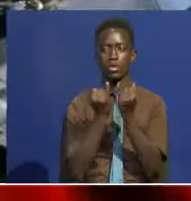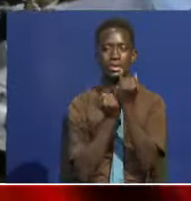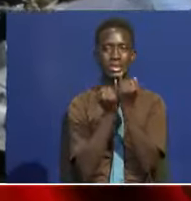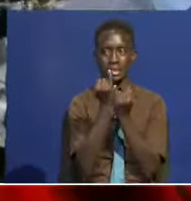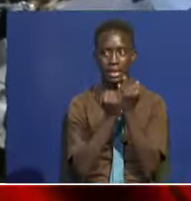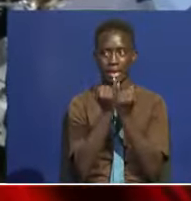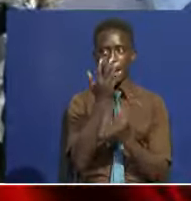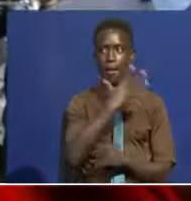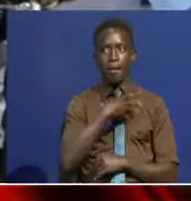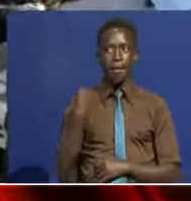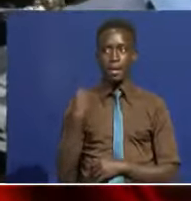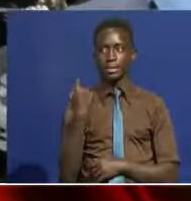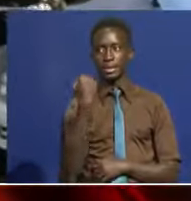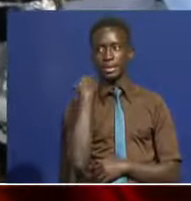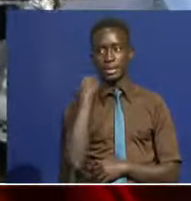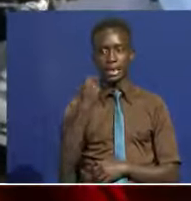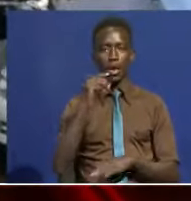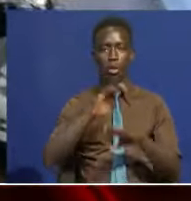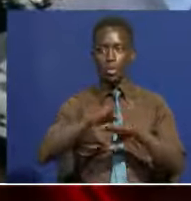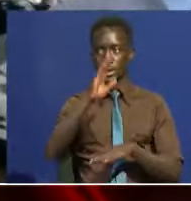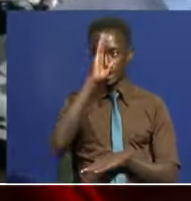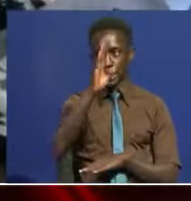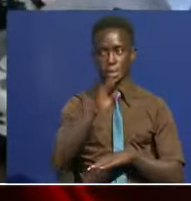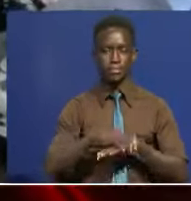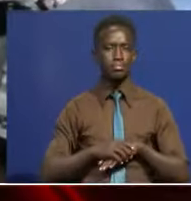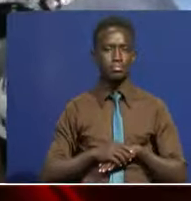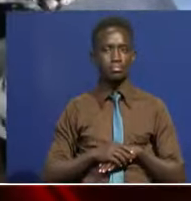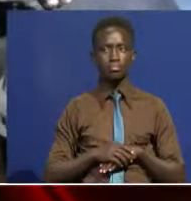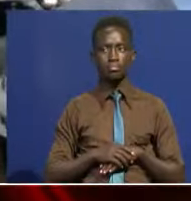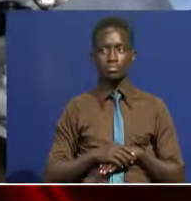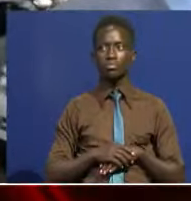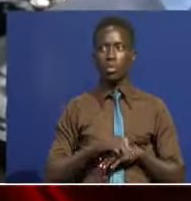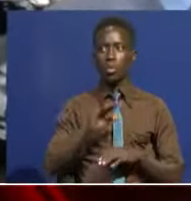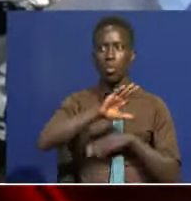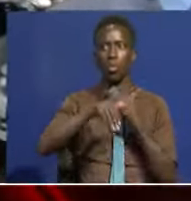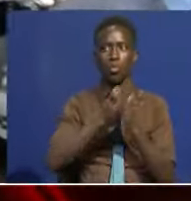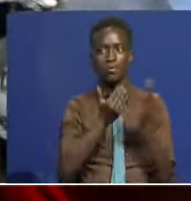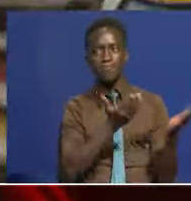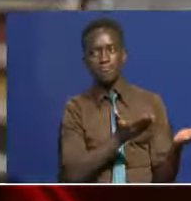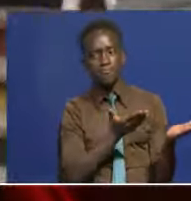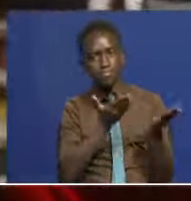jana Jumapili, zimepelekwa kwa mahabala ziangaliwe.